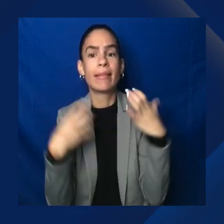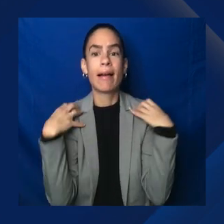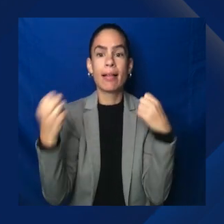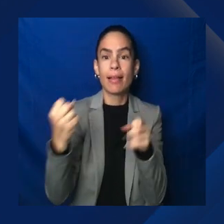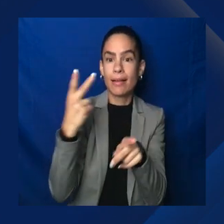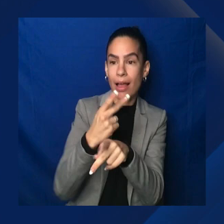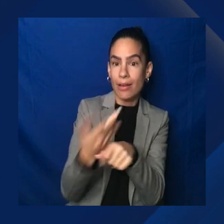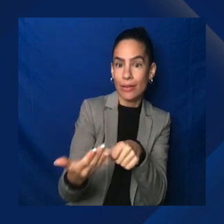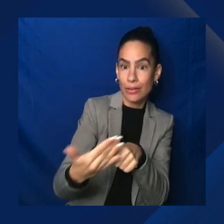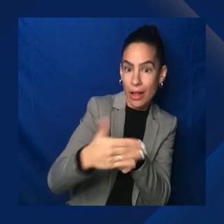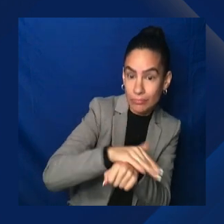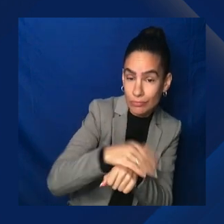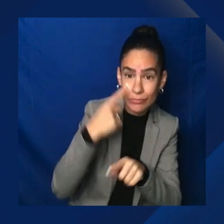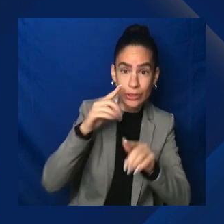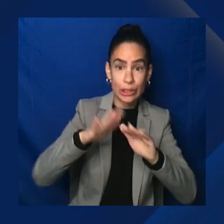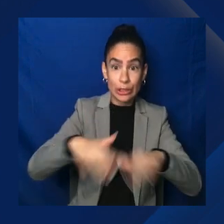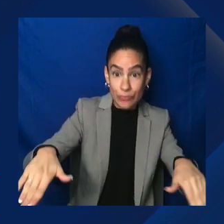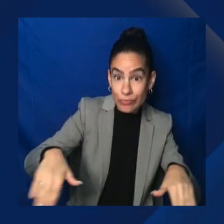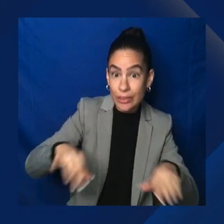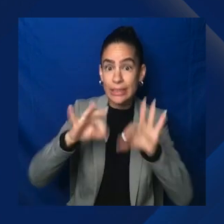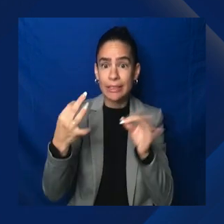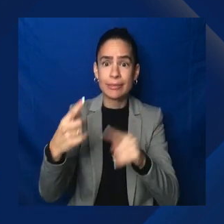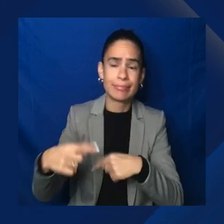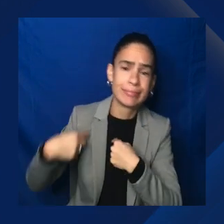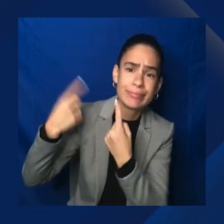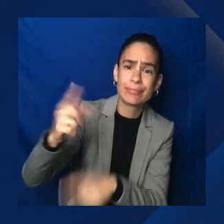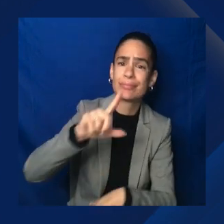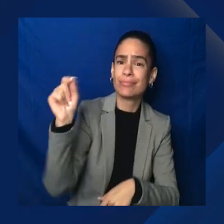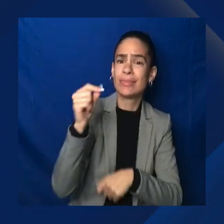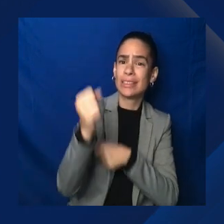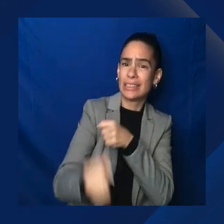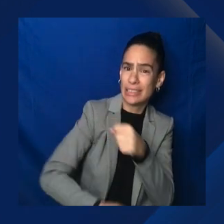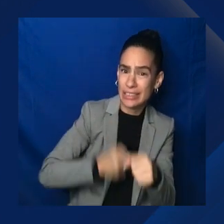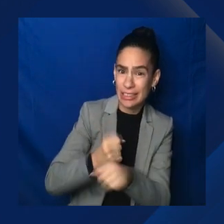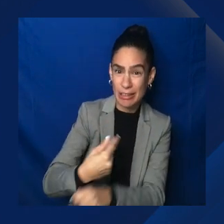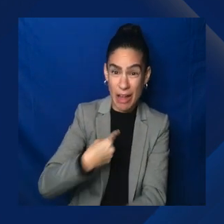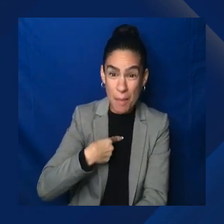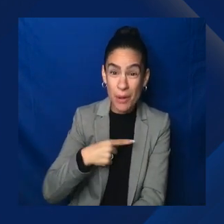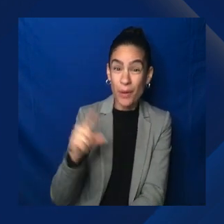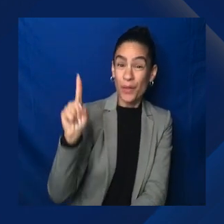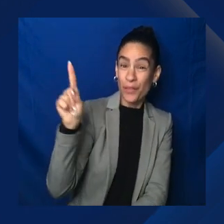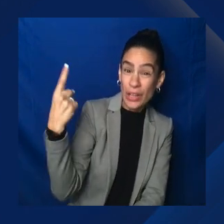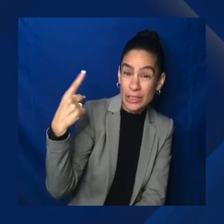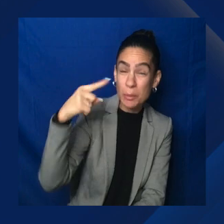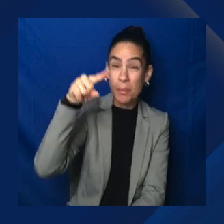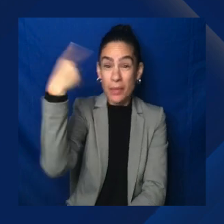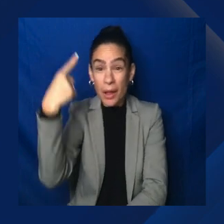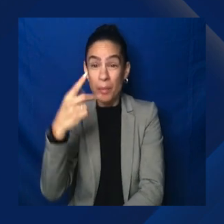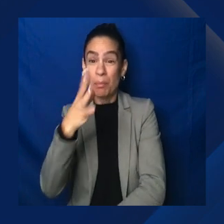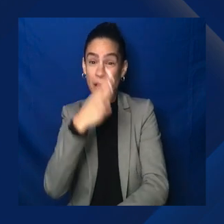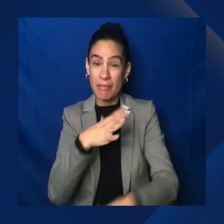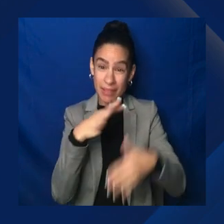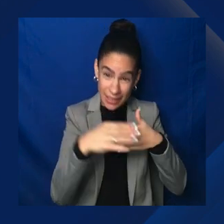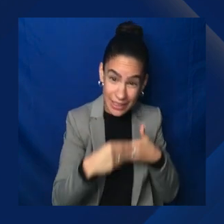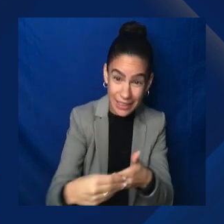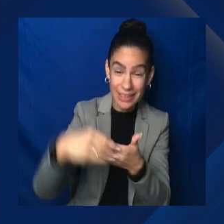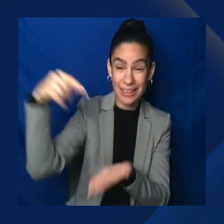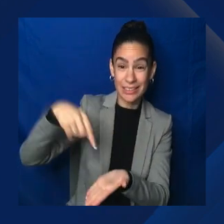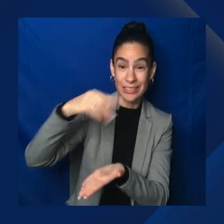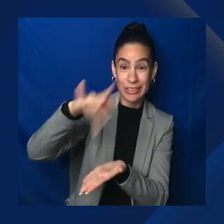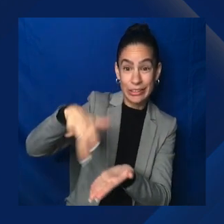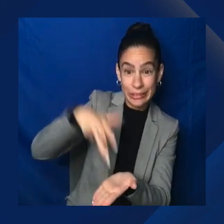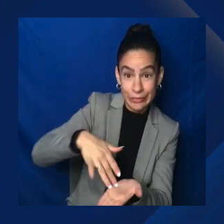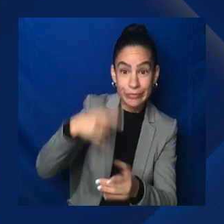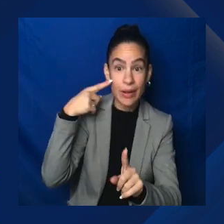decades, and as the first Black woman to lead the Centers for Medicare and Medicare Services, the issues of